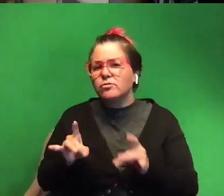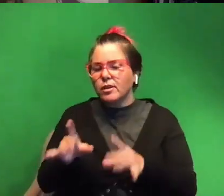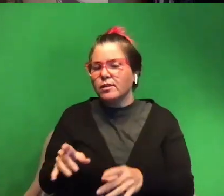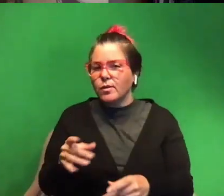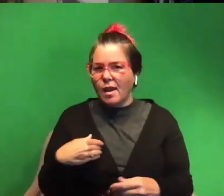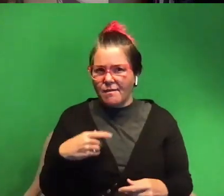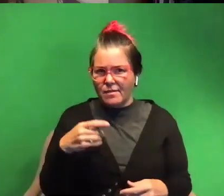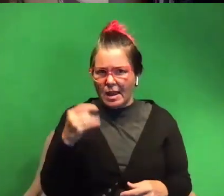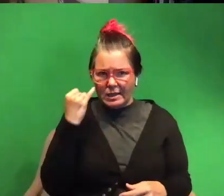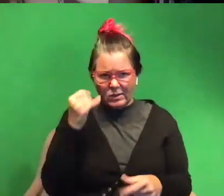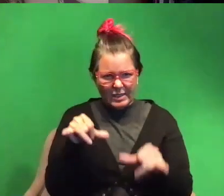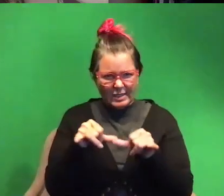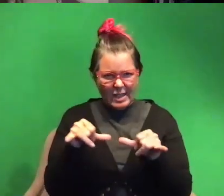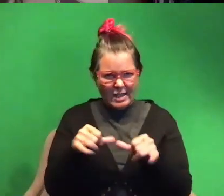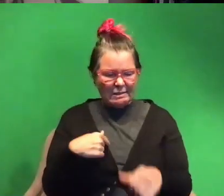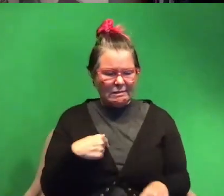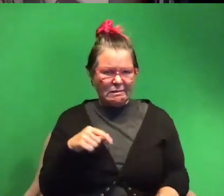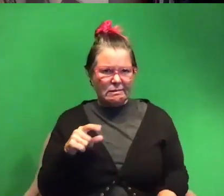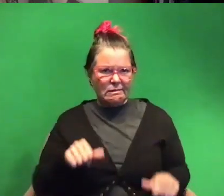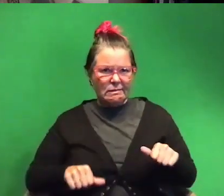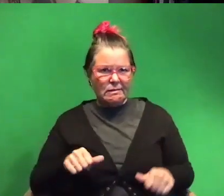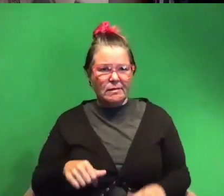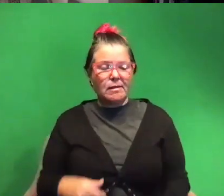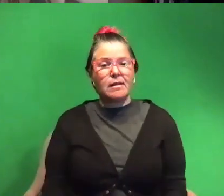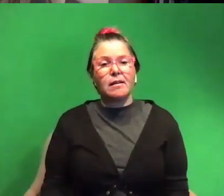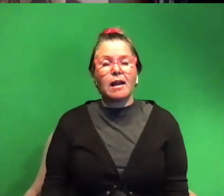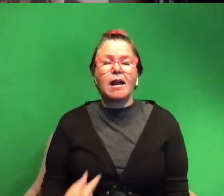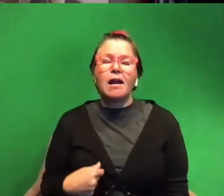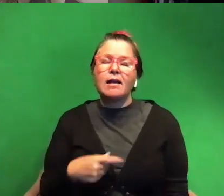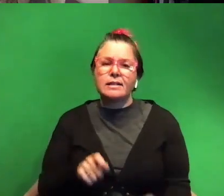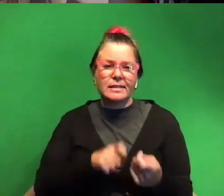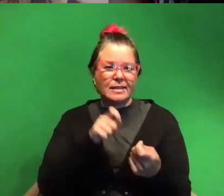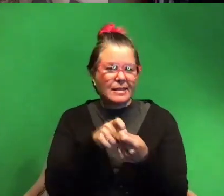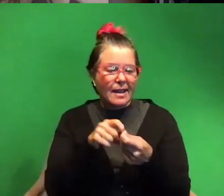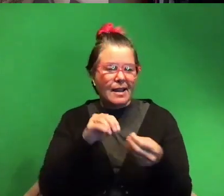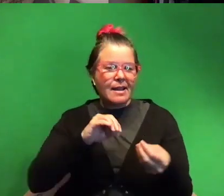idea, or, because I'm not too sure? I don't have a